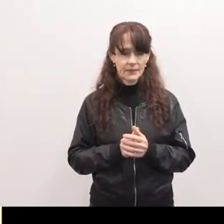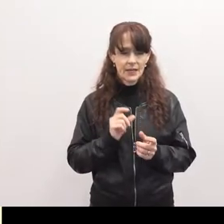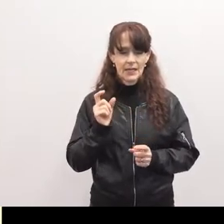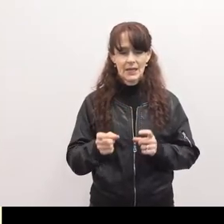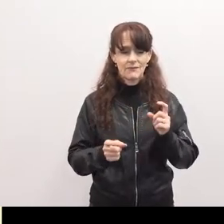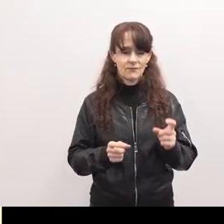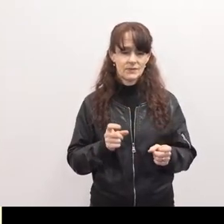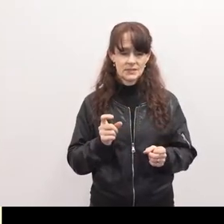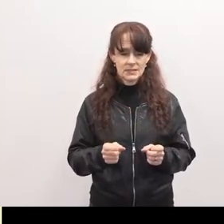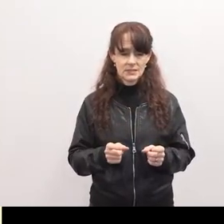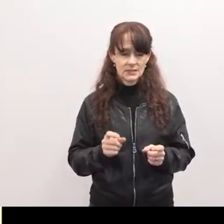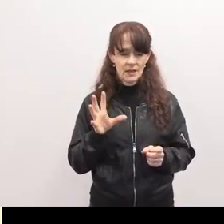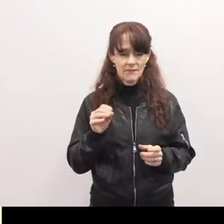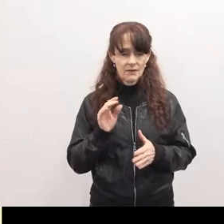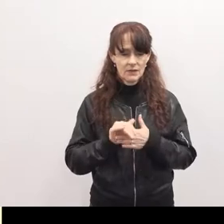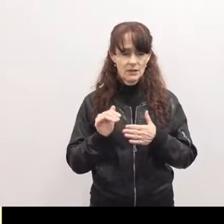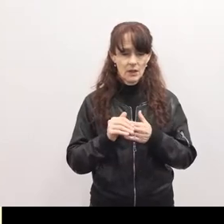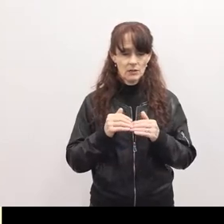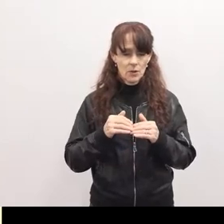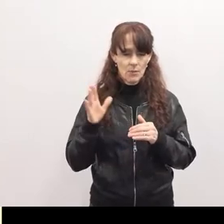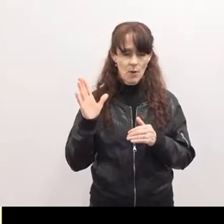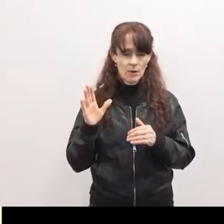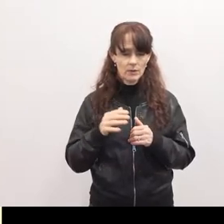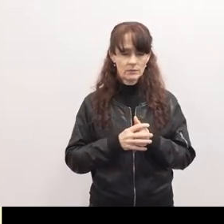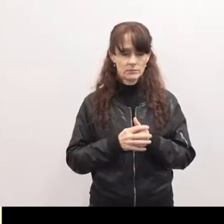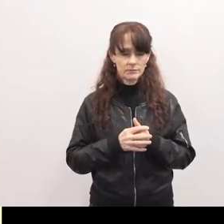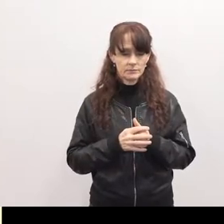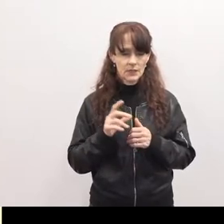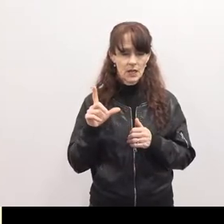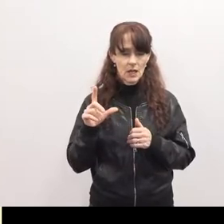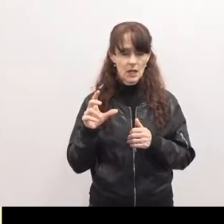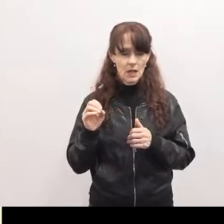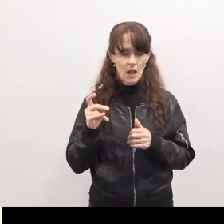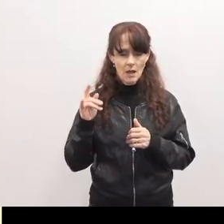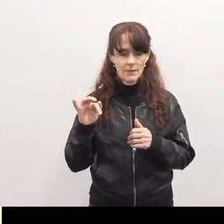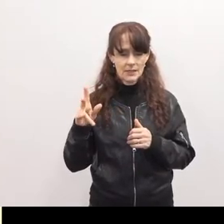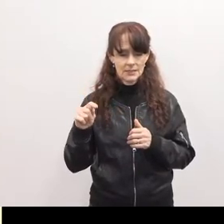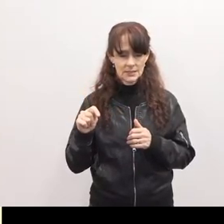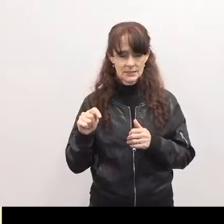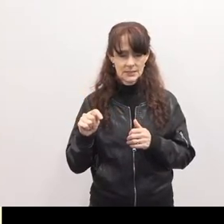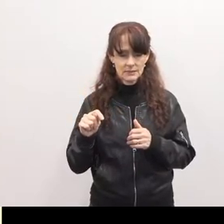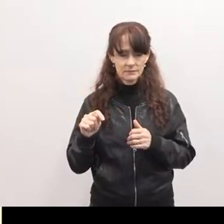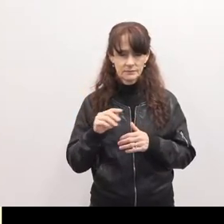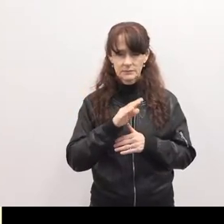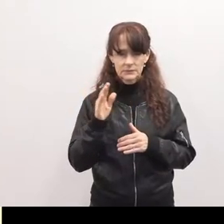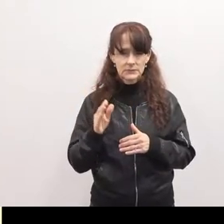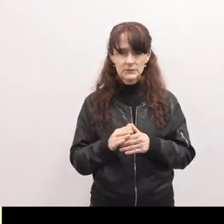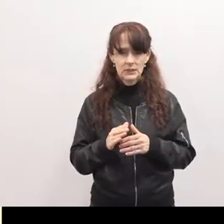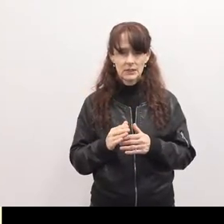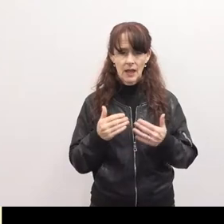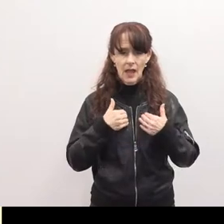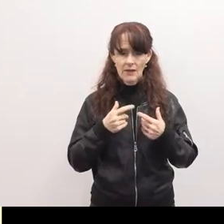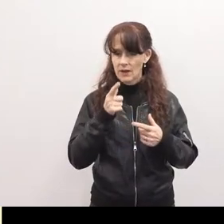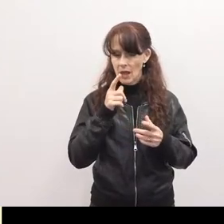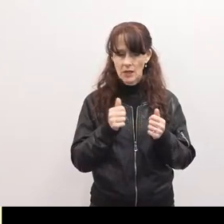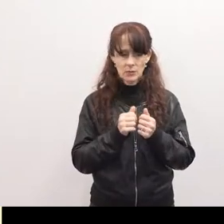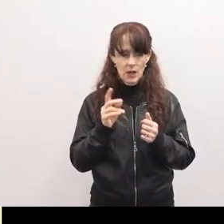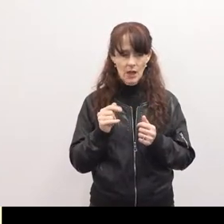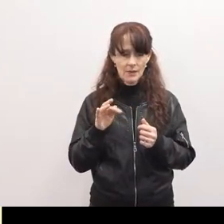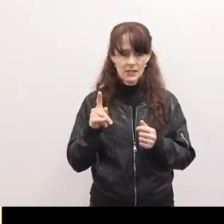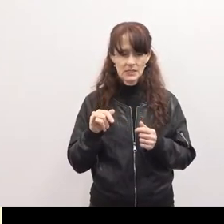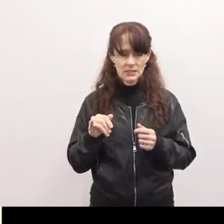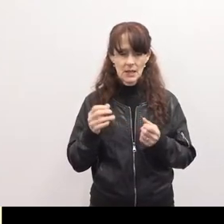gifts of $50 or more. If it is a lobby, and I'll recommend that you never go have lunch with lobbyists. There's many